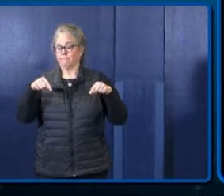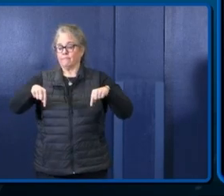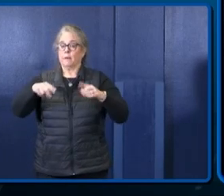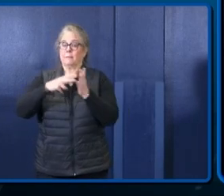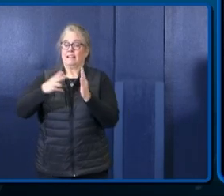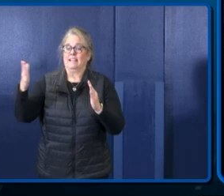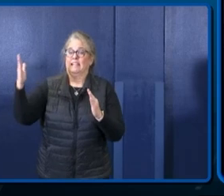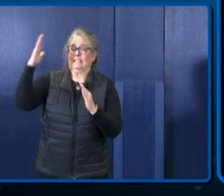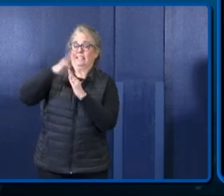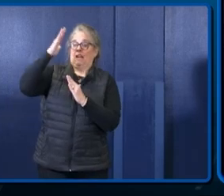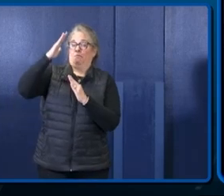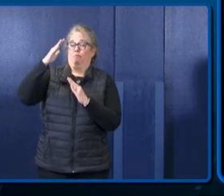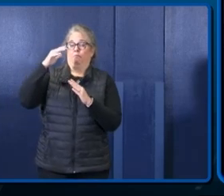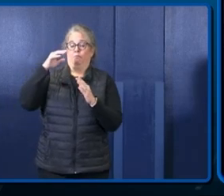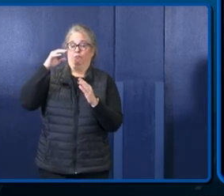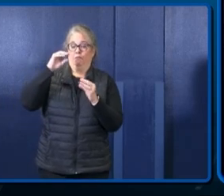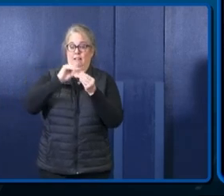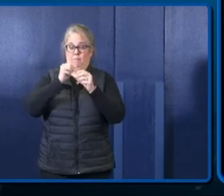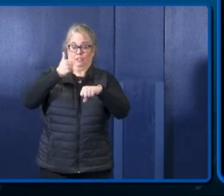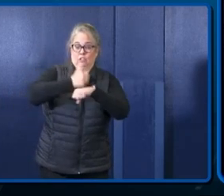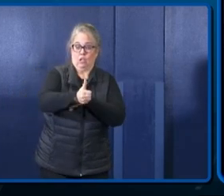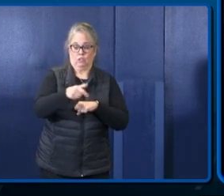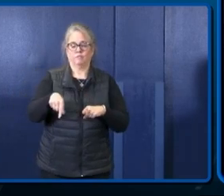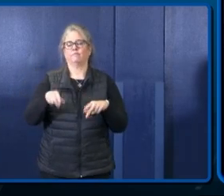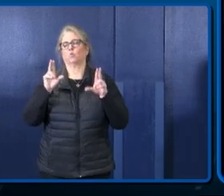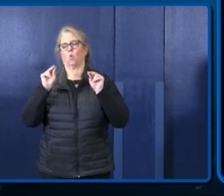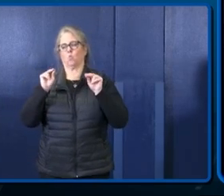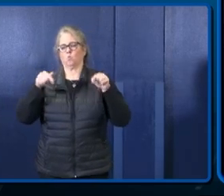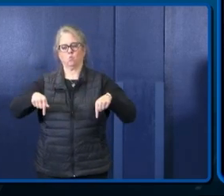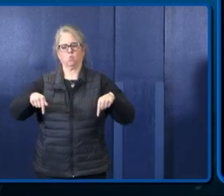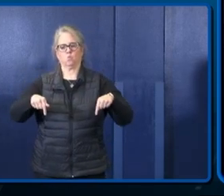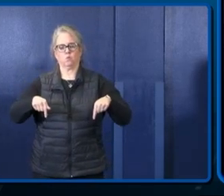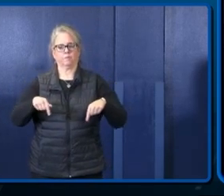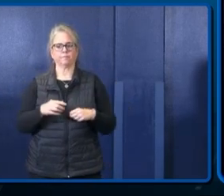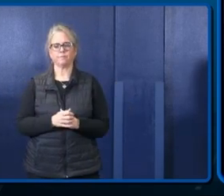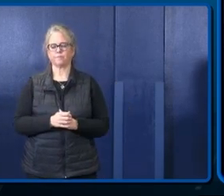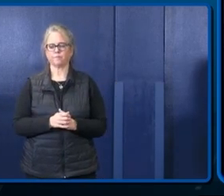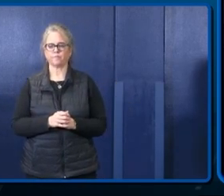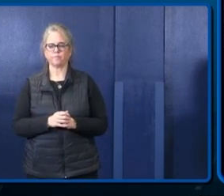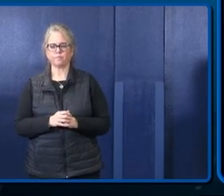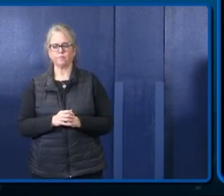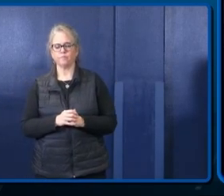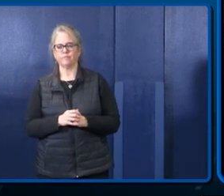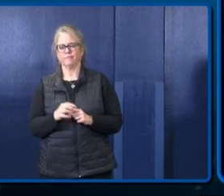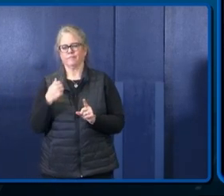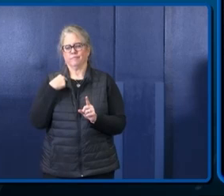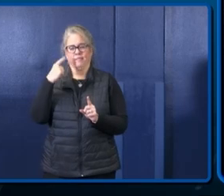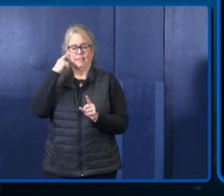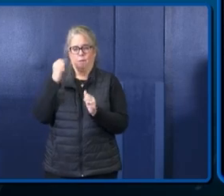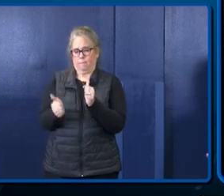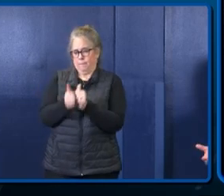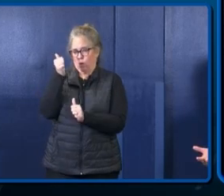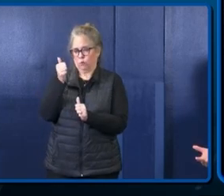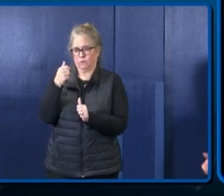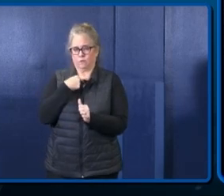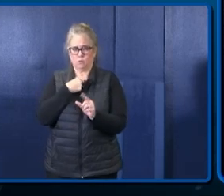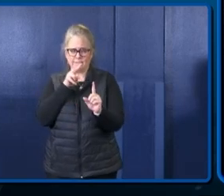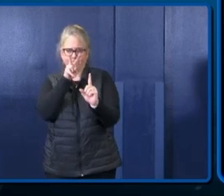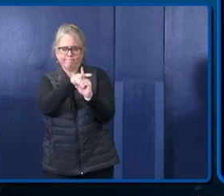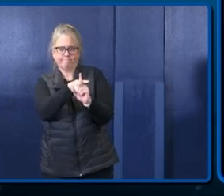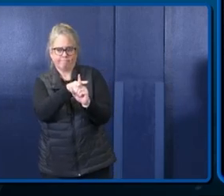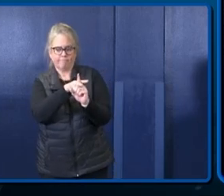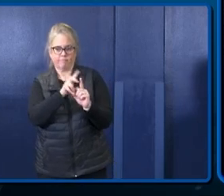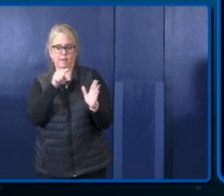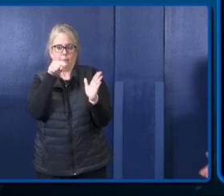state of Colorado. At least to my knowledge, I think it's probably the most charges that we've ever filed in a single case on a murder case like